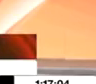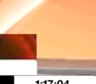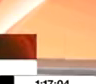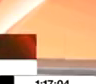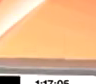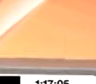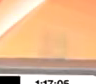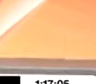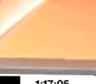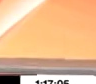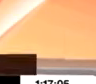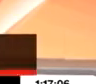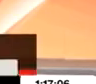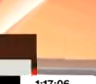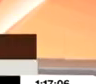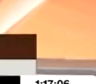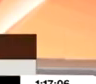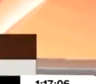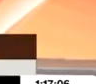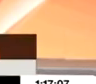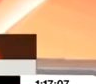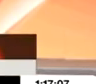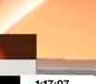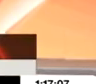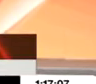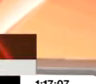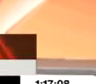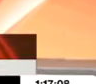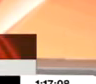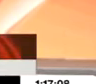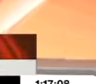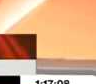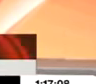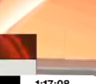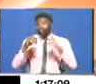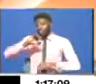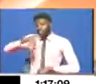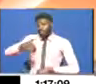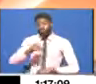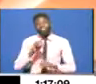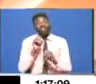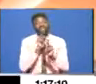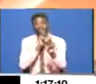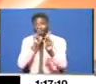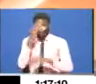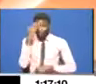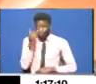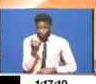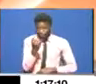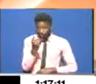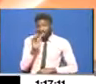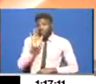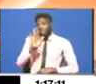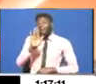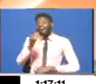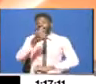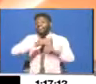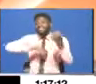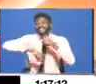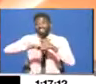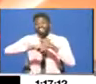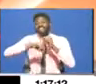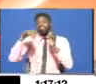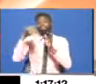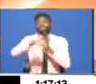Residents of Lower Laliat in Ainamoi, Kericho County are decrying the impact of quarrying activities in the region, which they